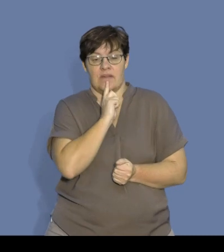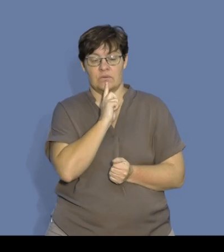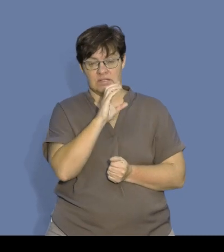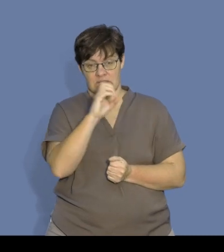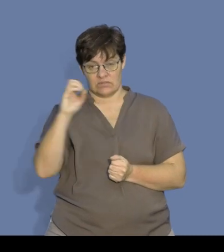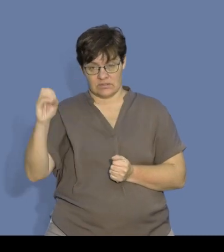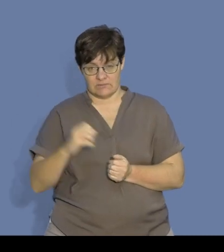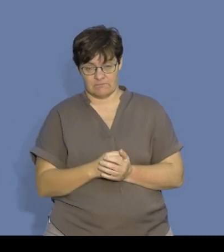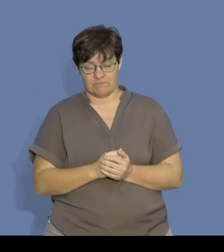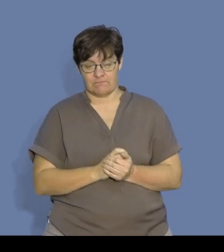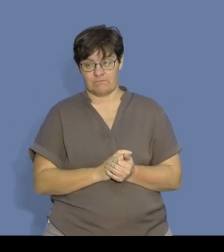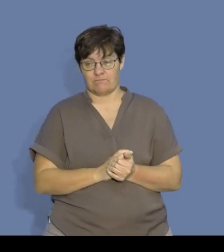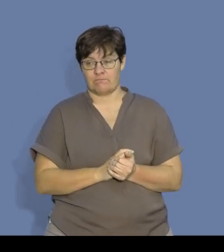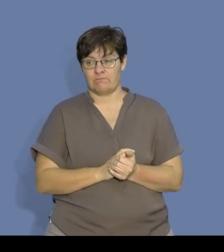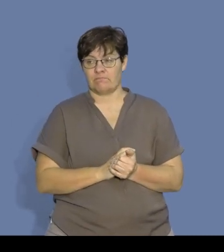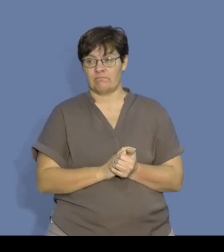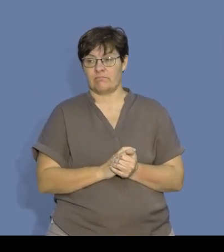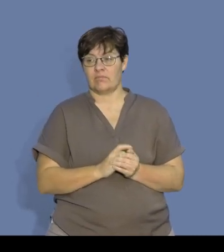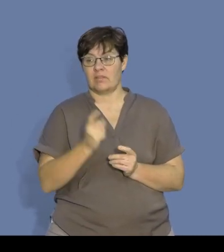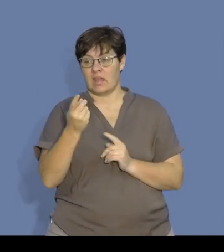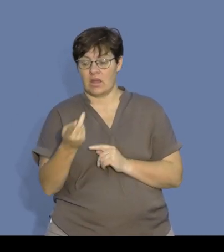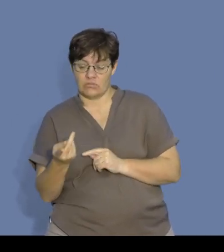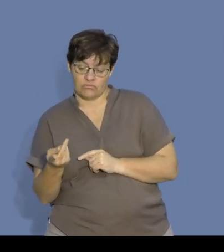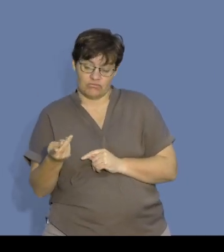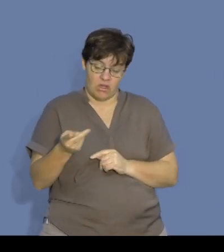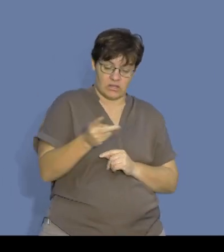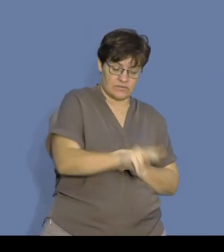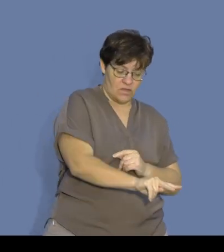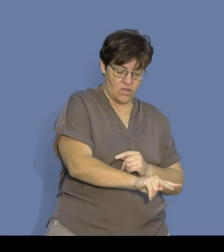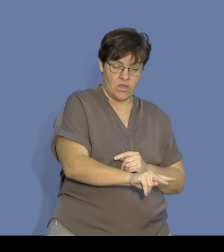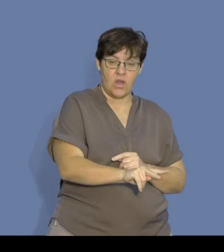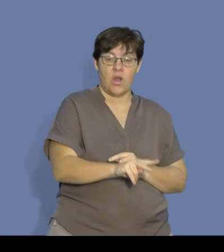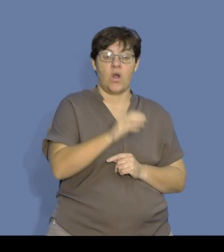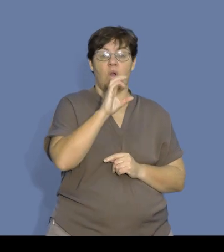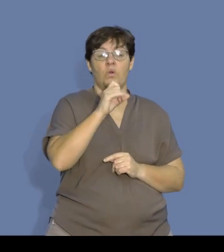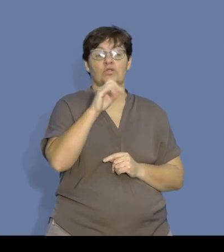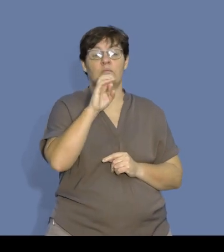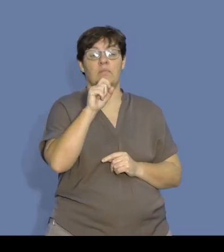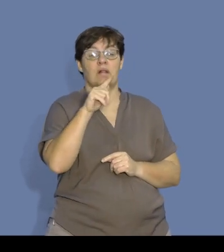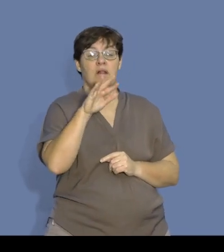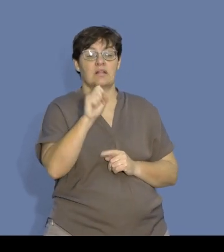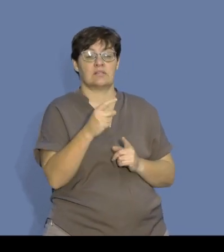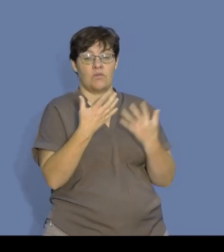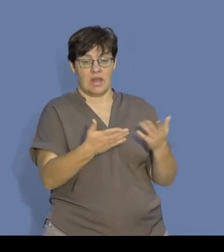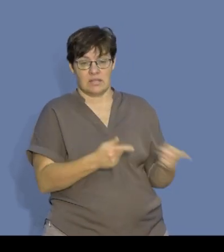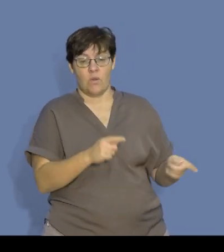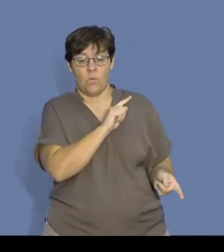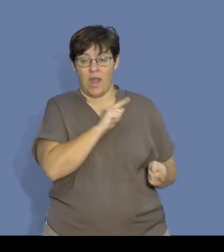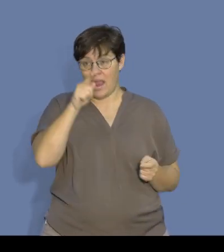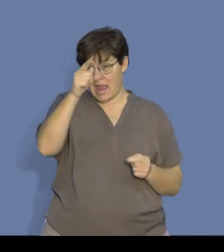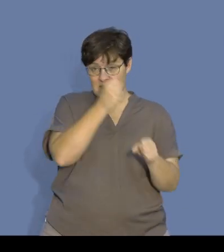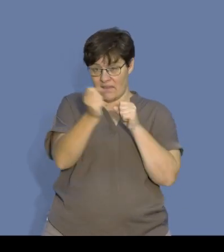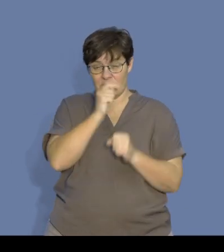of 1,000 Rand that needs to be transferred to consumables on hand. Because it was